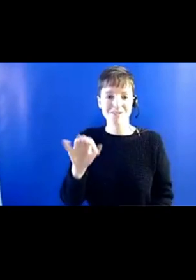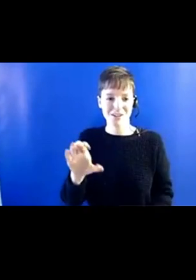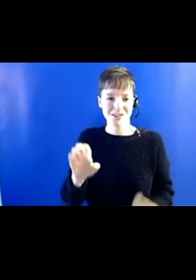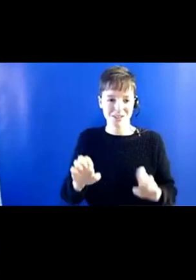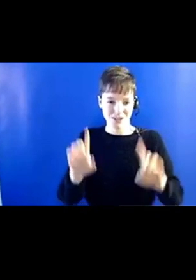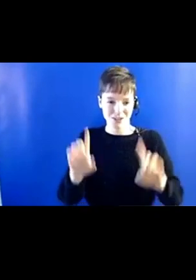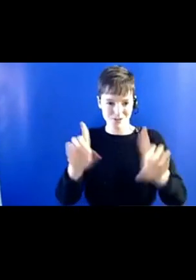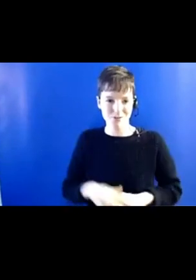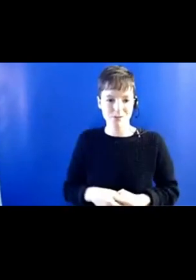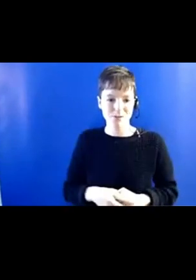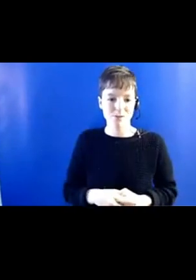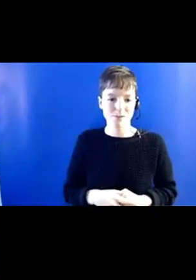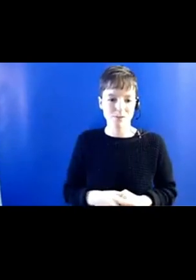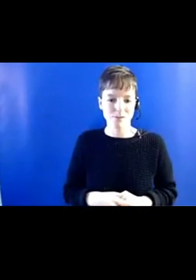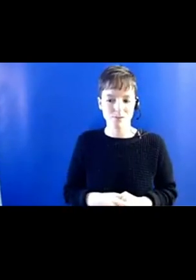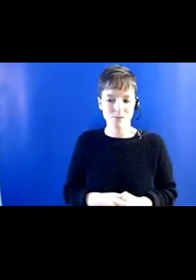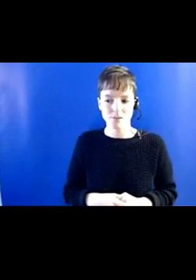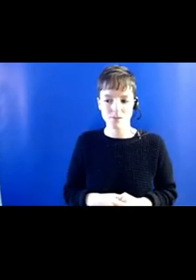Education.